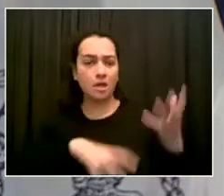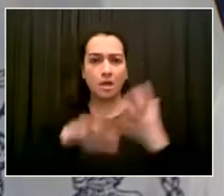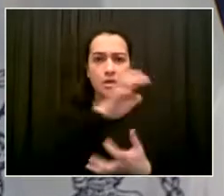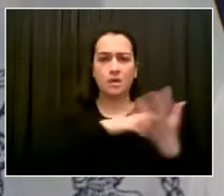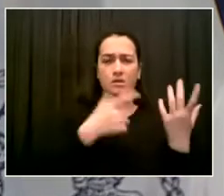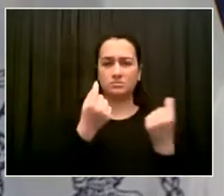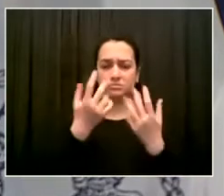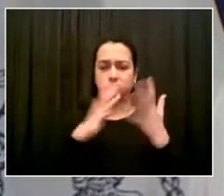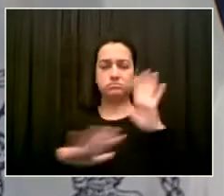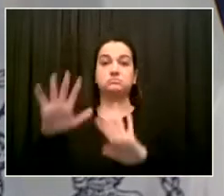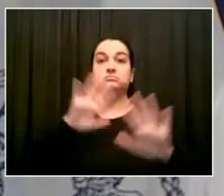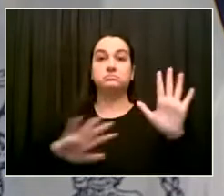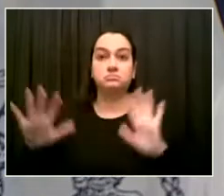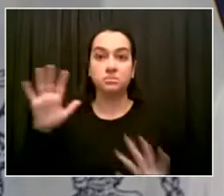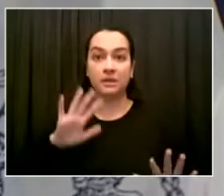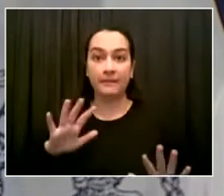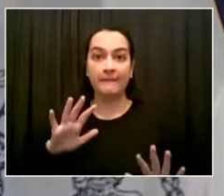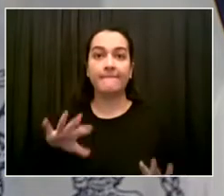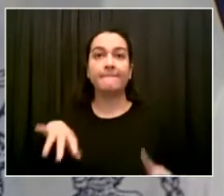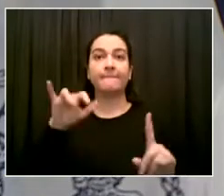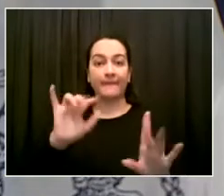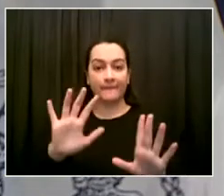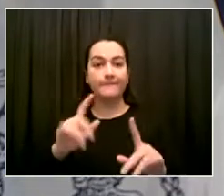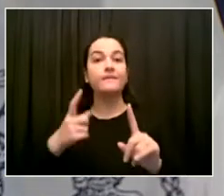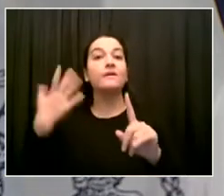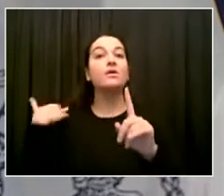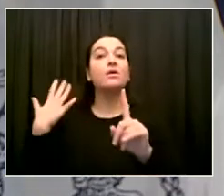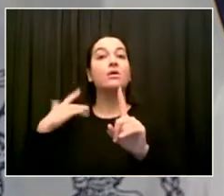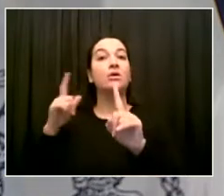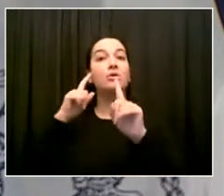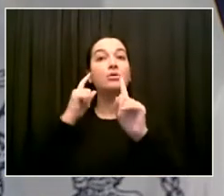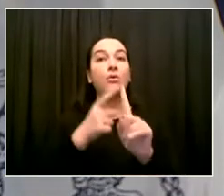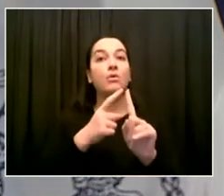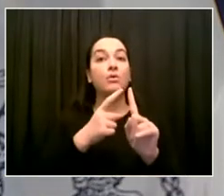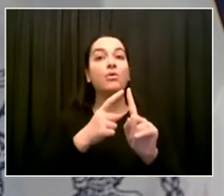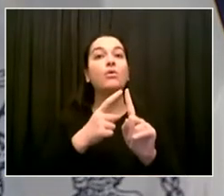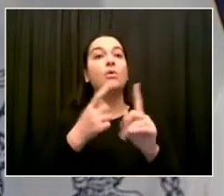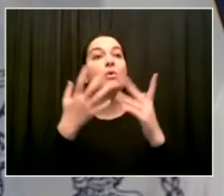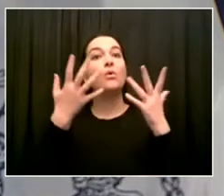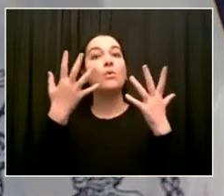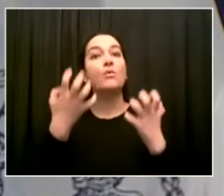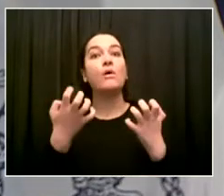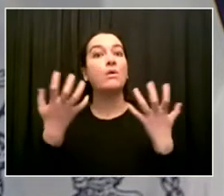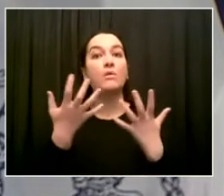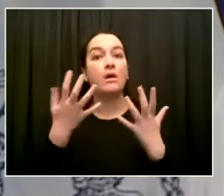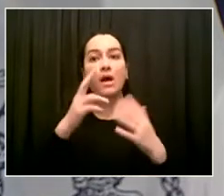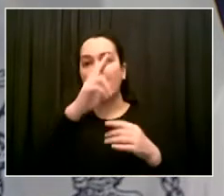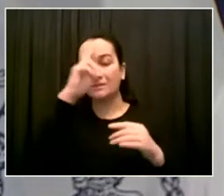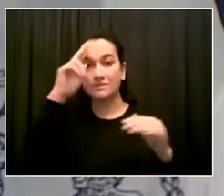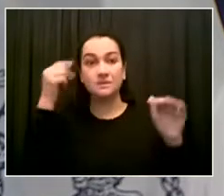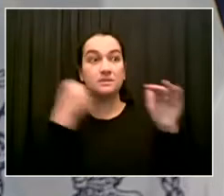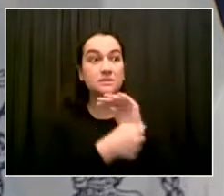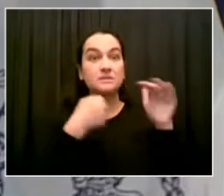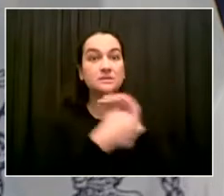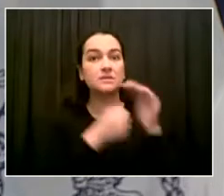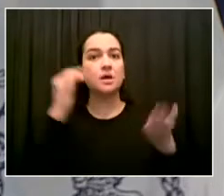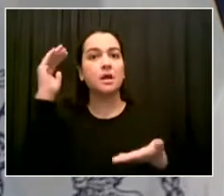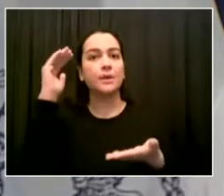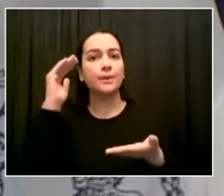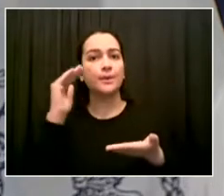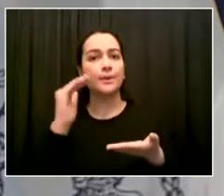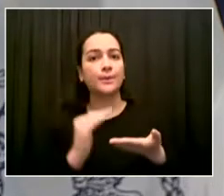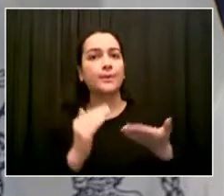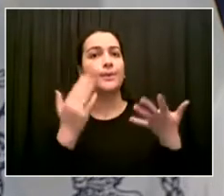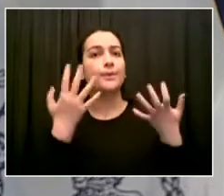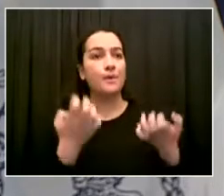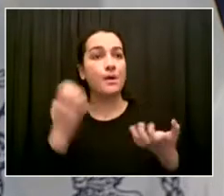attend to people and save lives. But when we got a year later to the point where the hospitals, the medical world had really